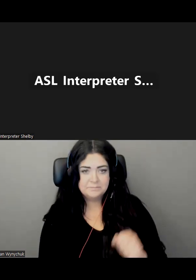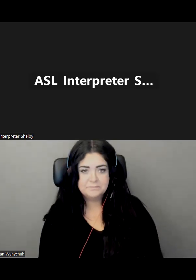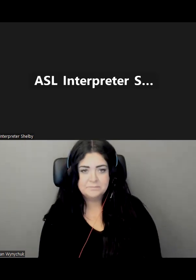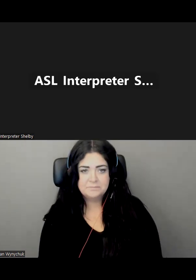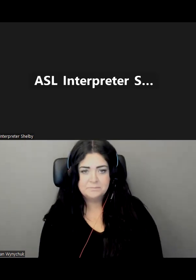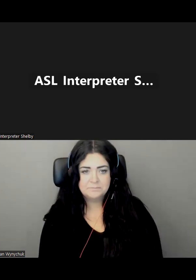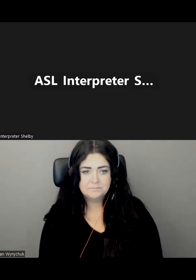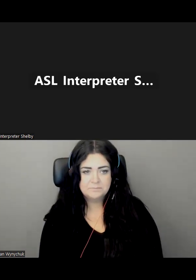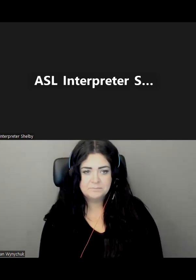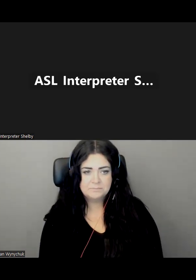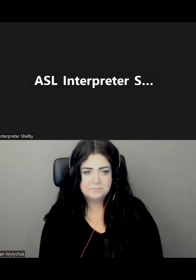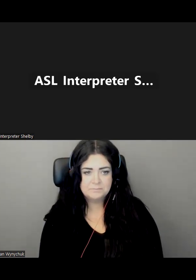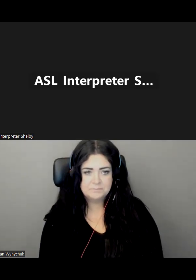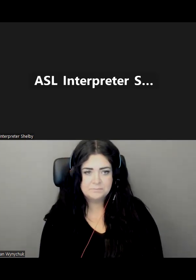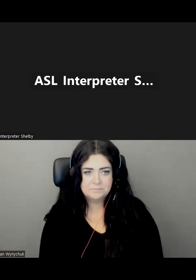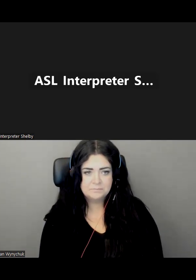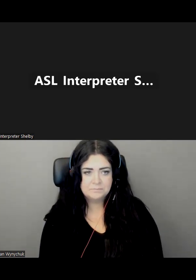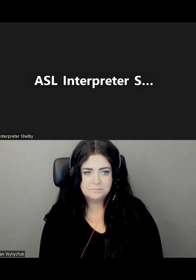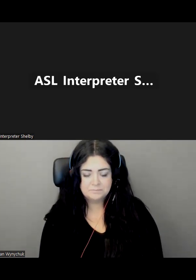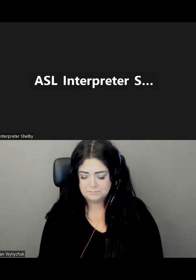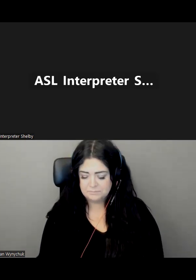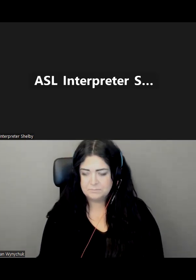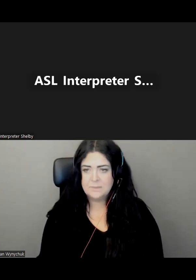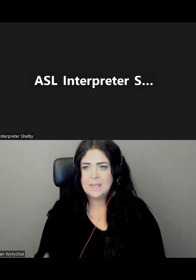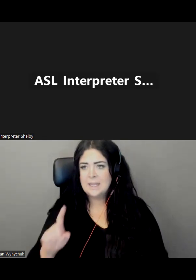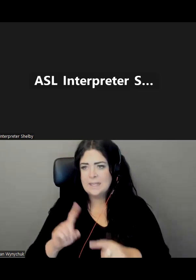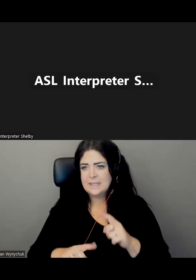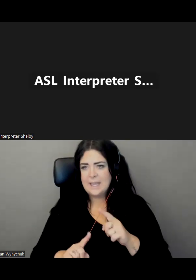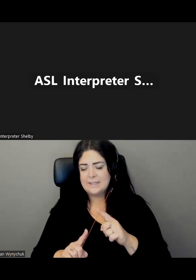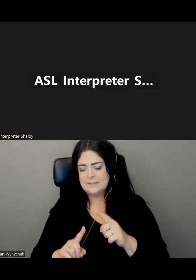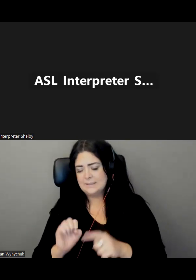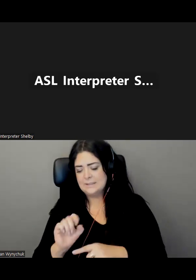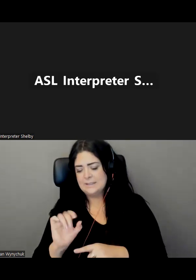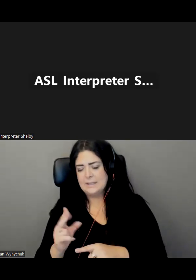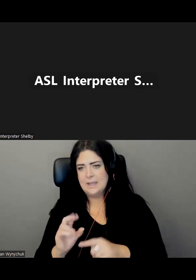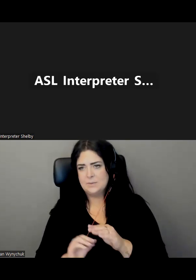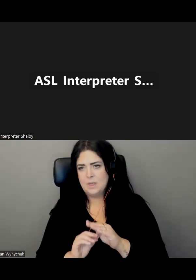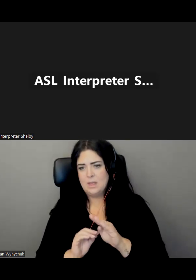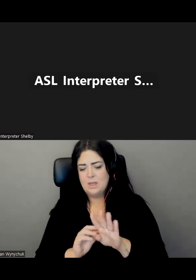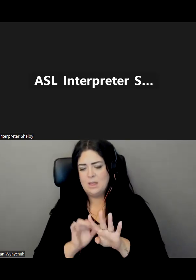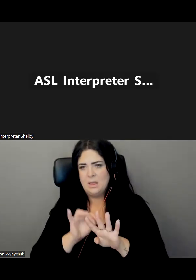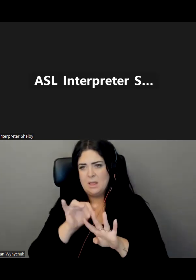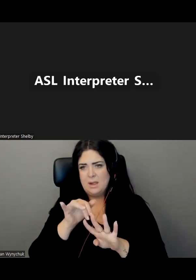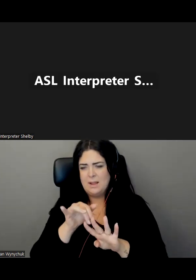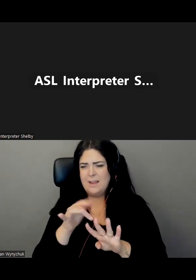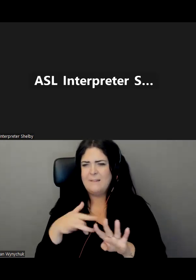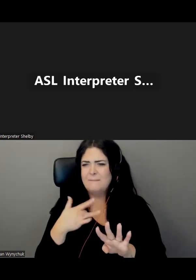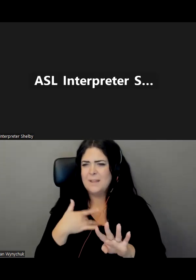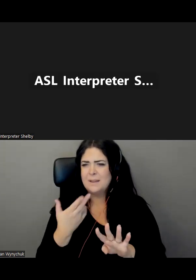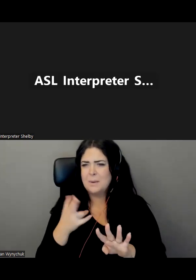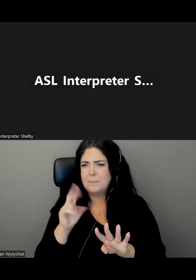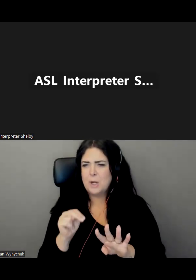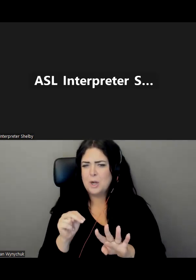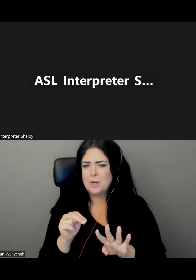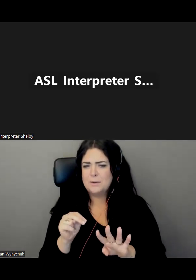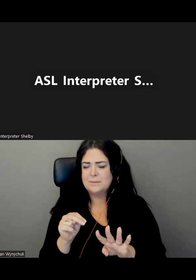actually when they can't actually go over the copper wire for some reason, some element in it actually starts to burn them, kind of